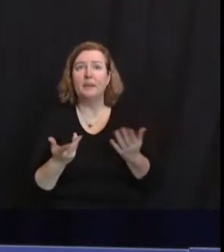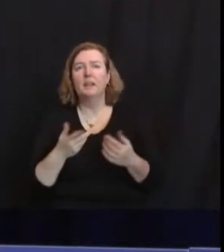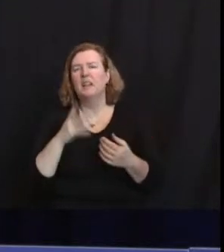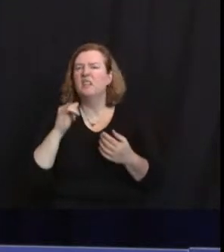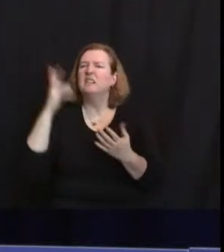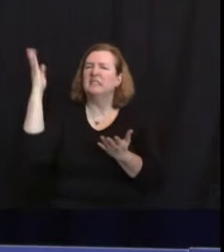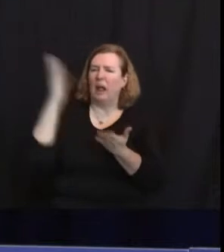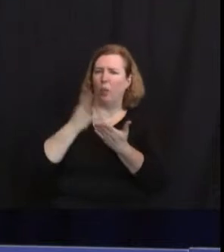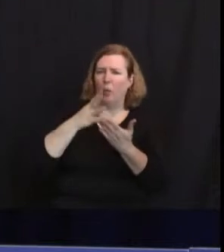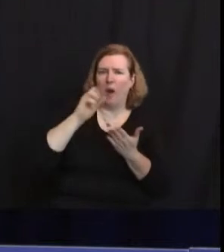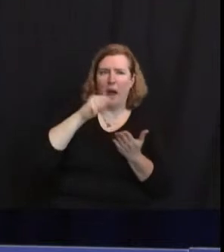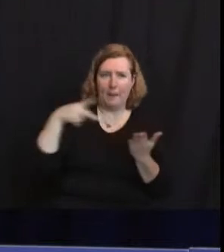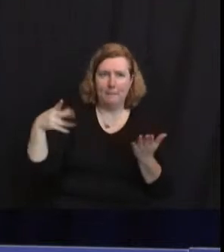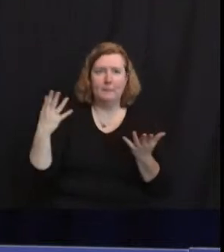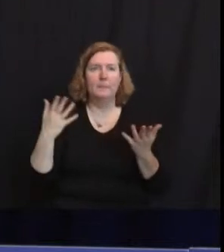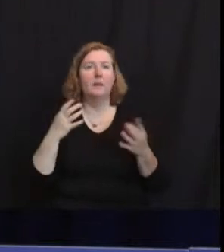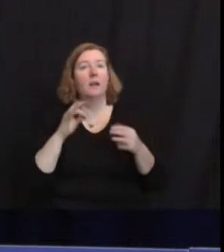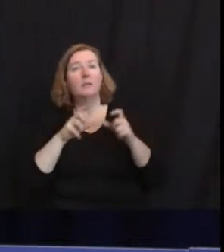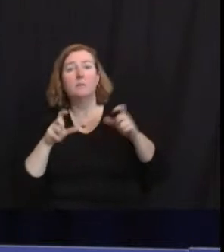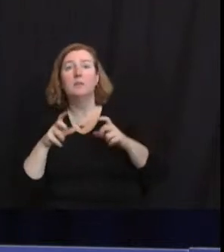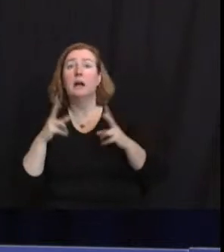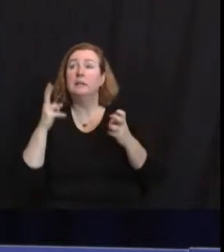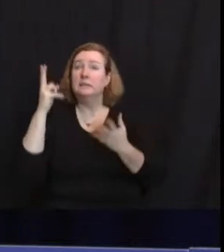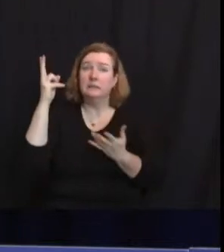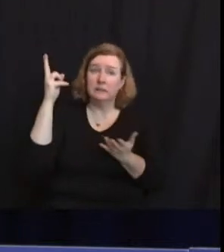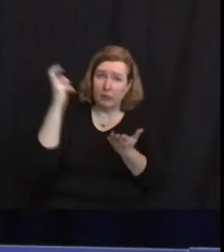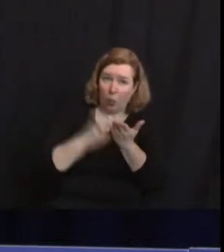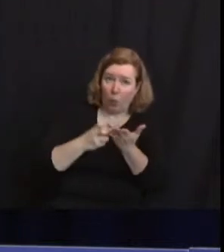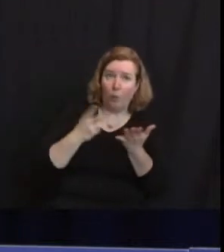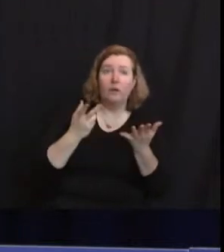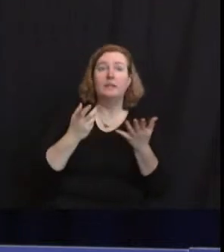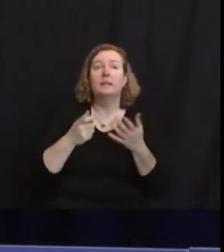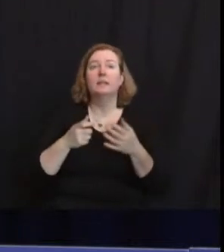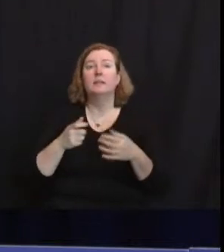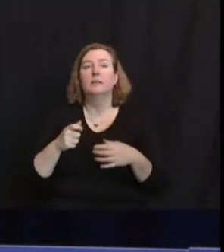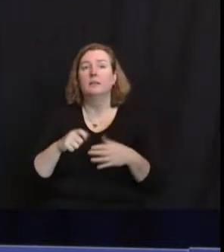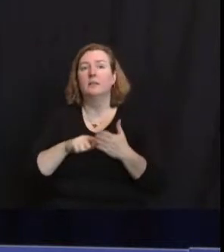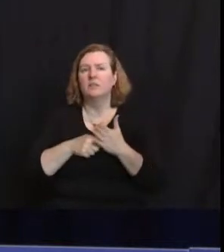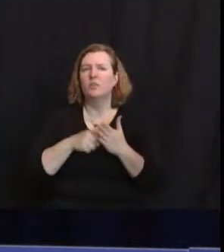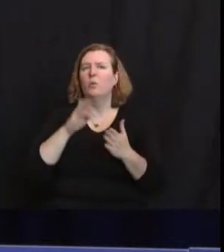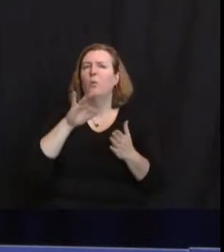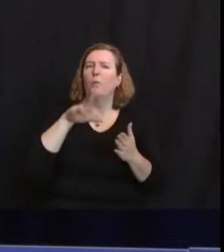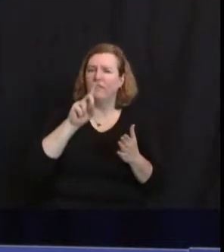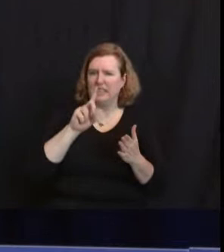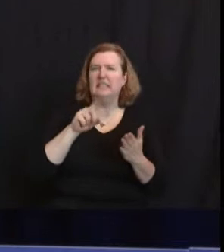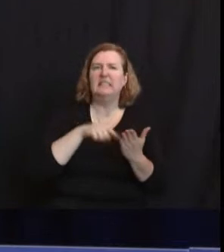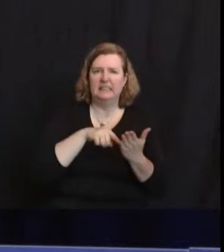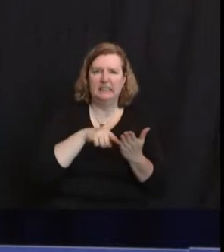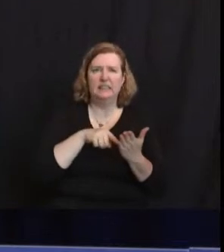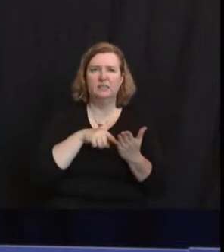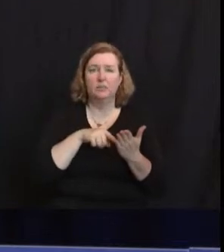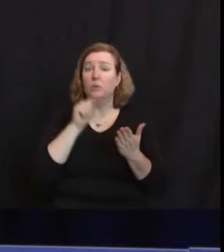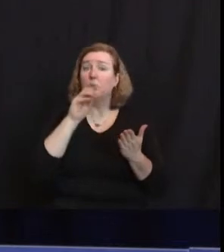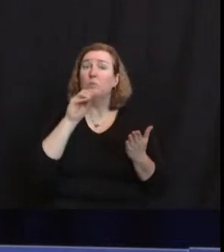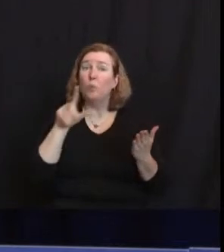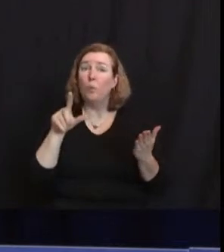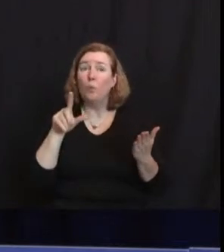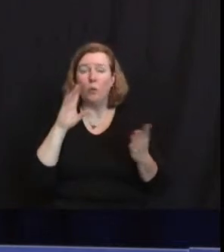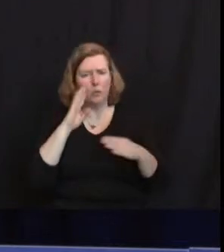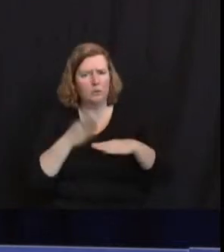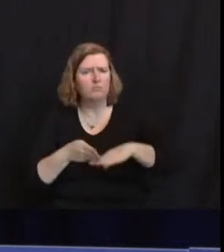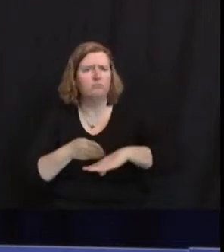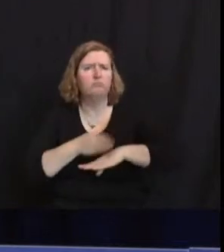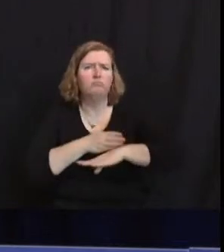more individuals who download or enable COVID Alert NJ, the more effective the tool will be to notify New